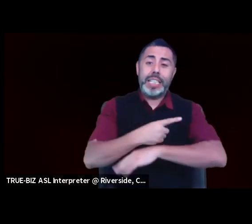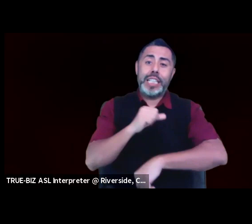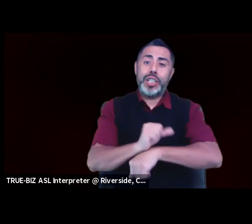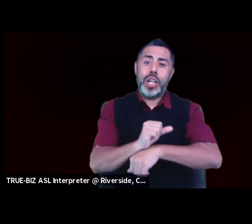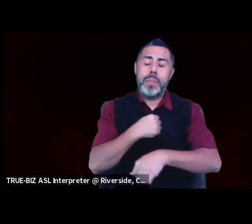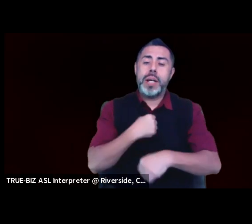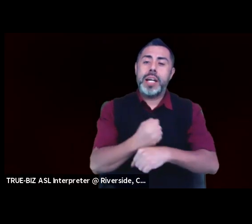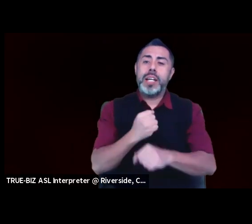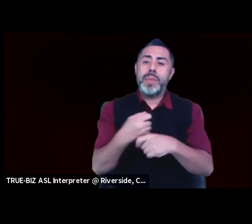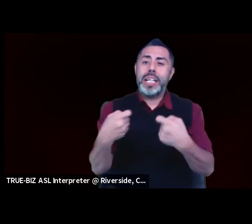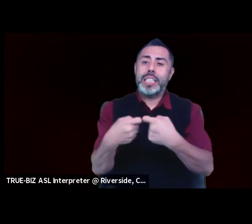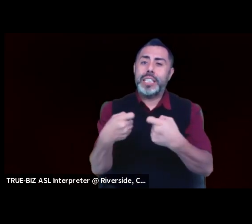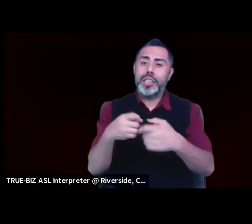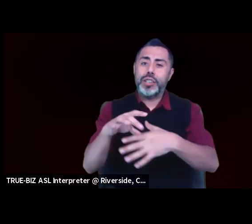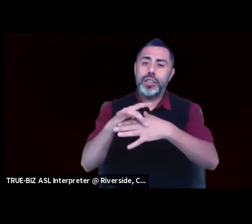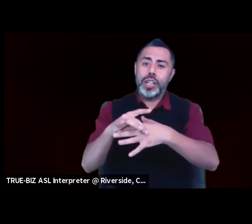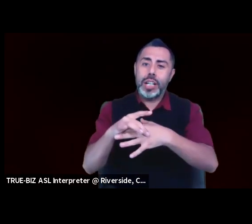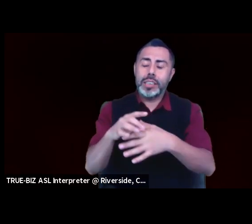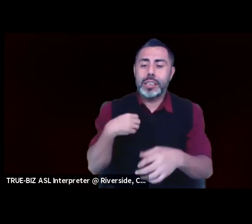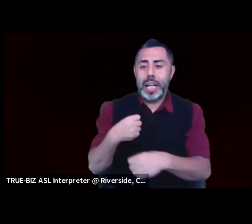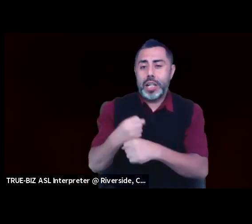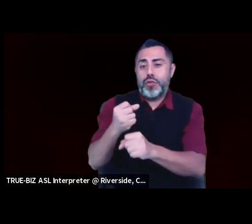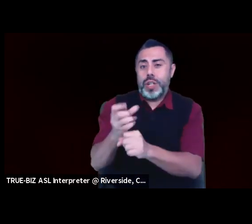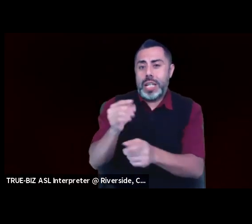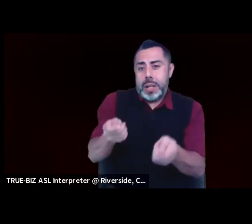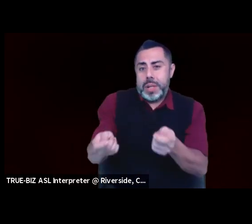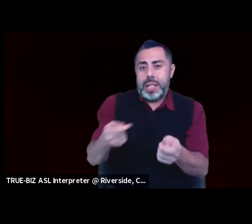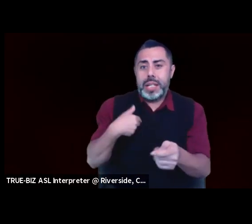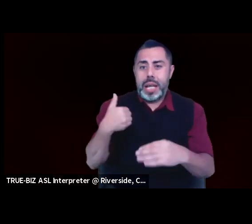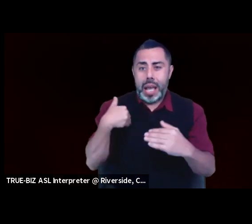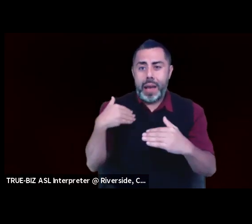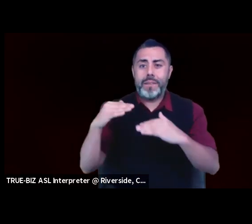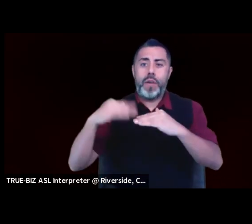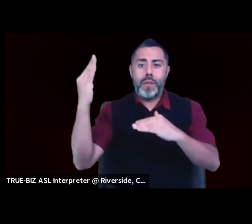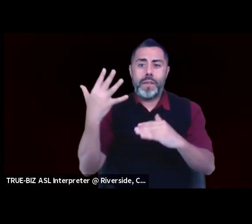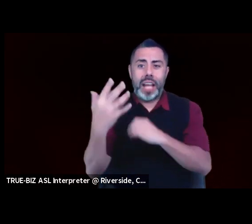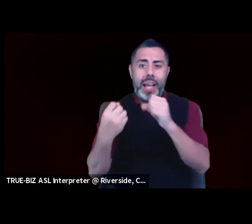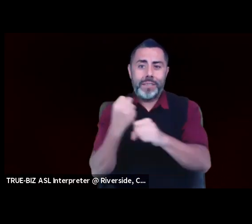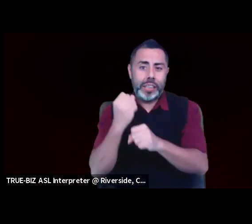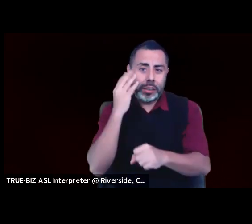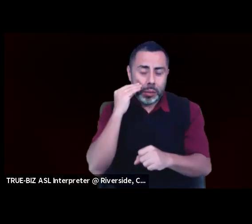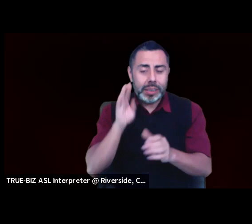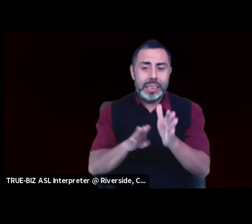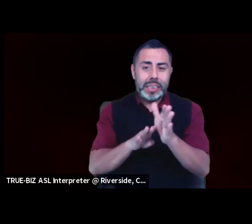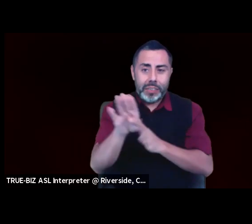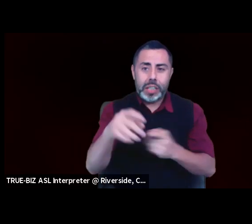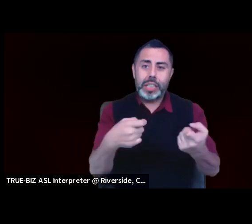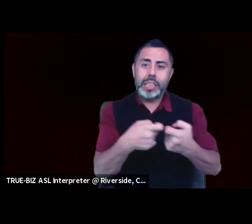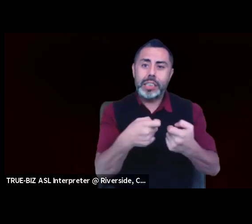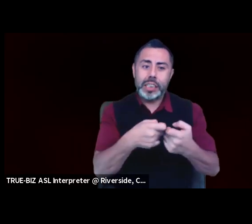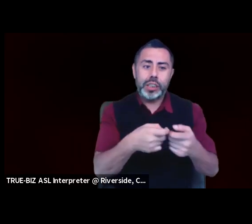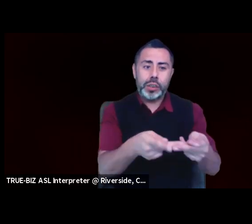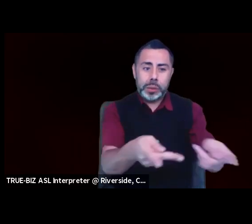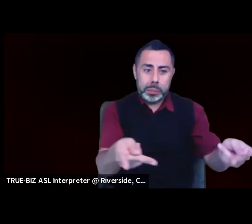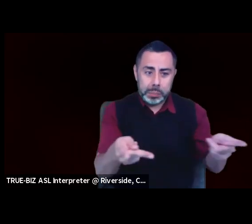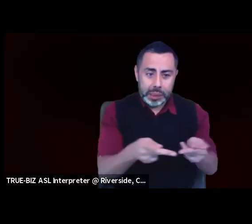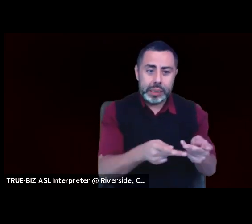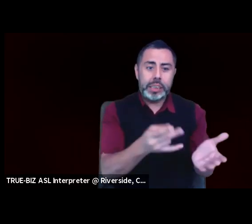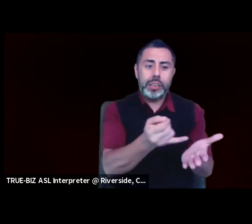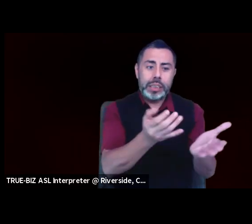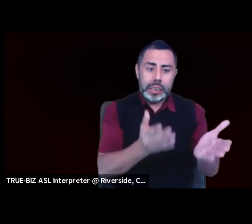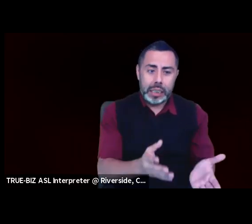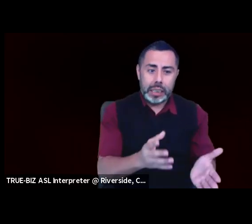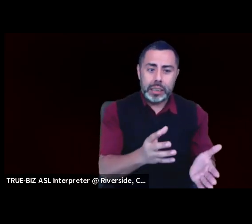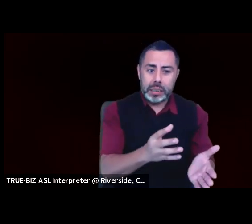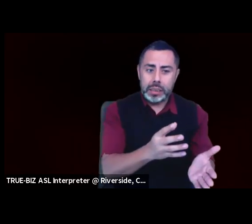management. And I have over 5 years of experience in developing digital spaces artistically and logistically while solo parenting